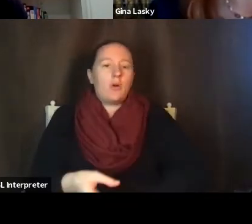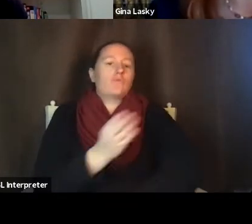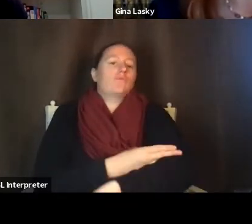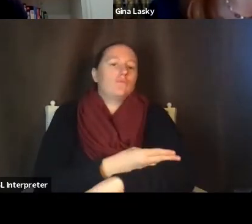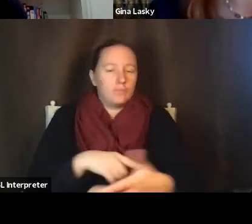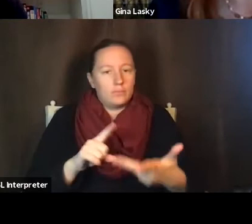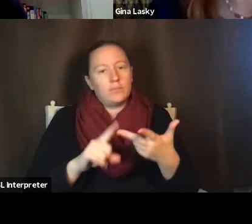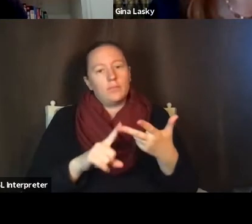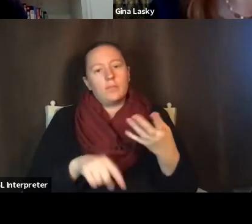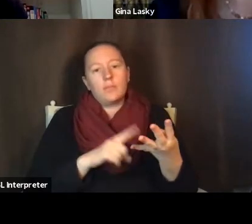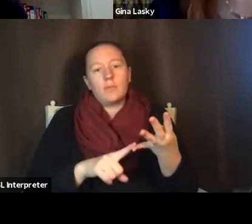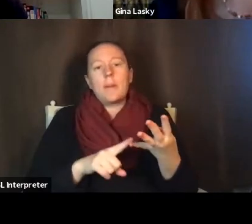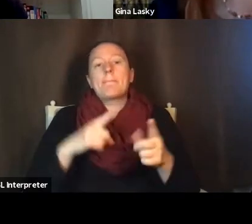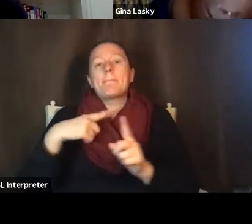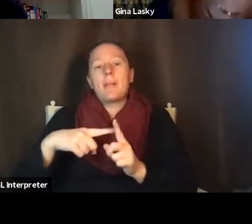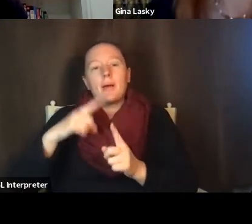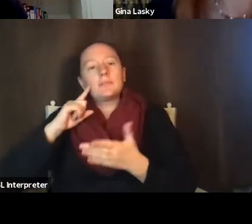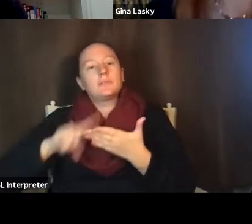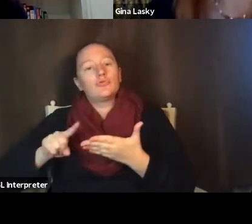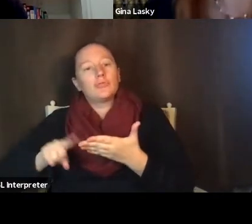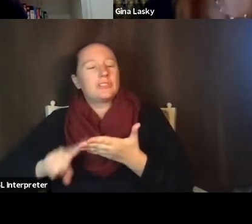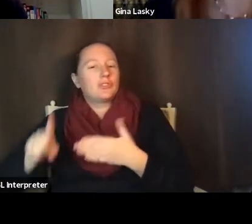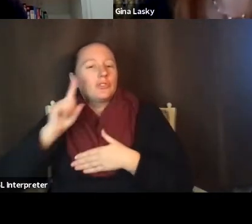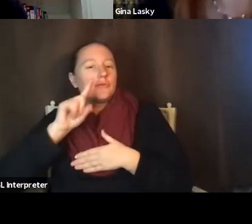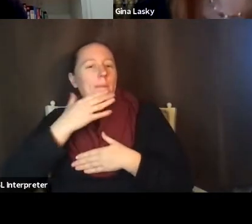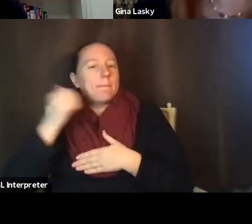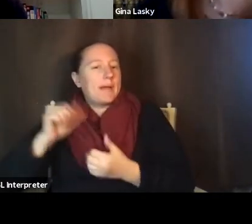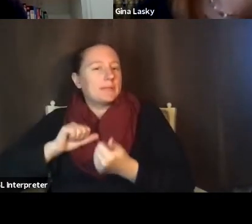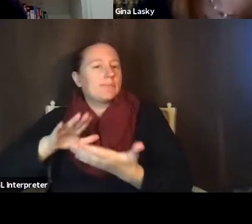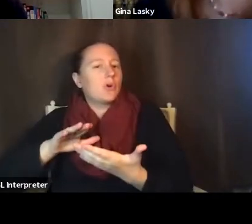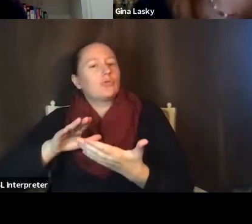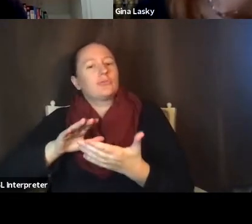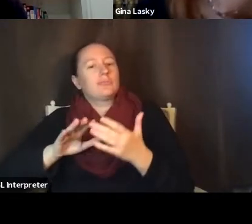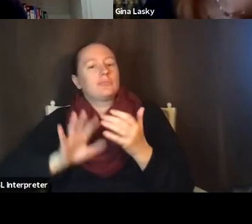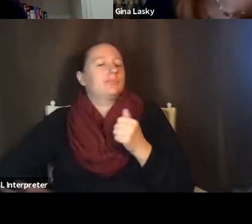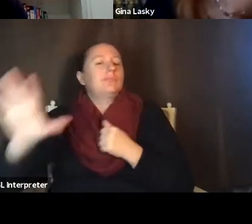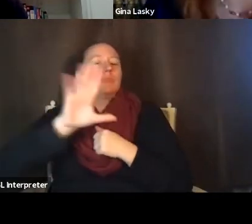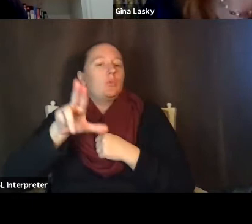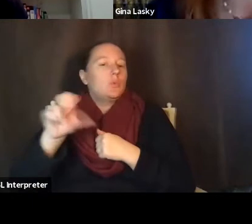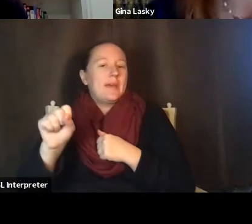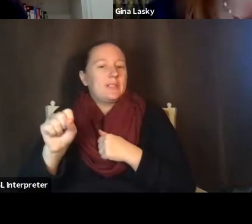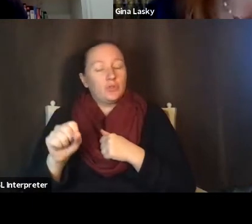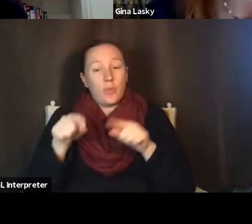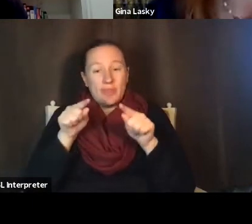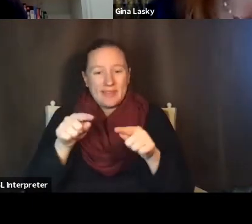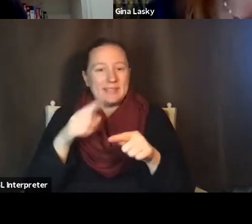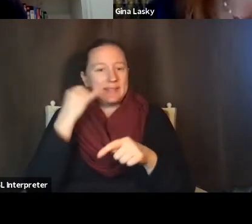then it also came from research on best practice nationally. And so the ideas are a combination of those